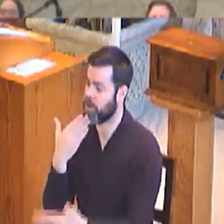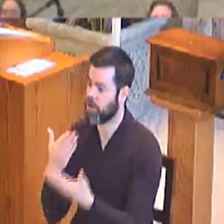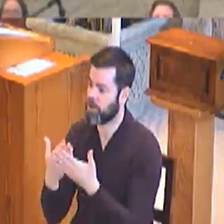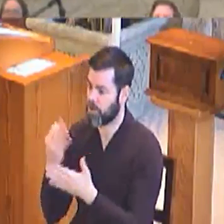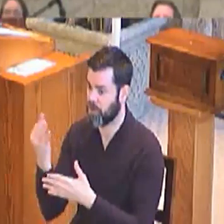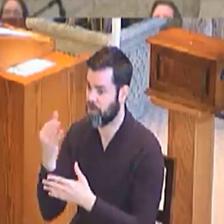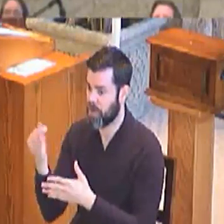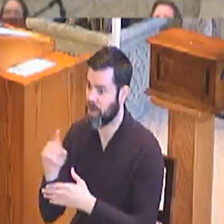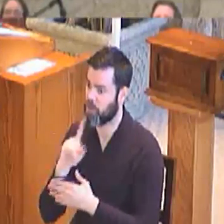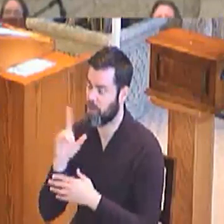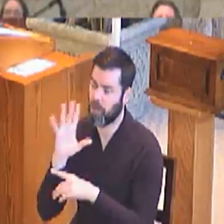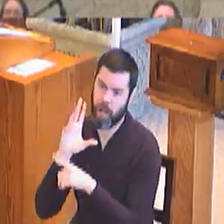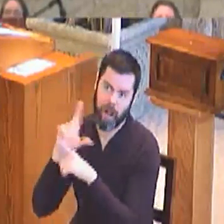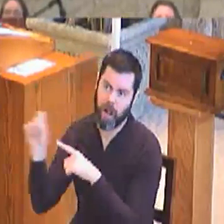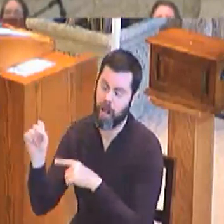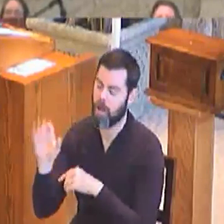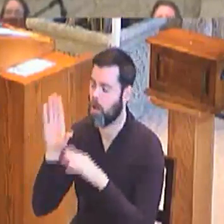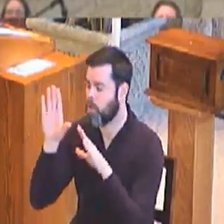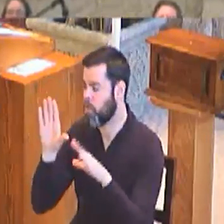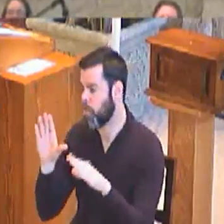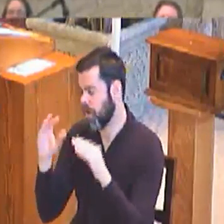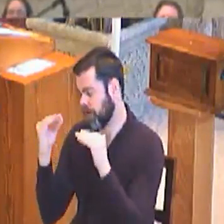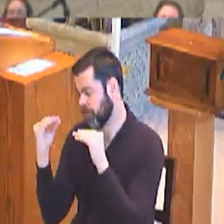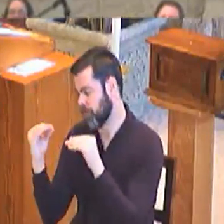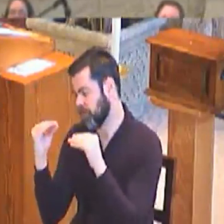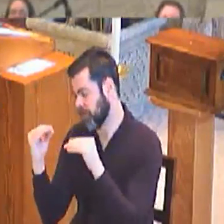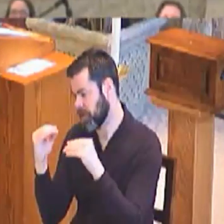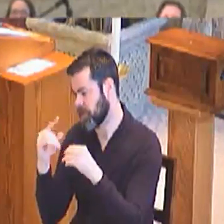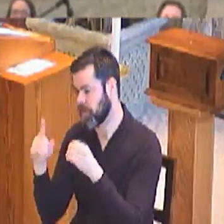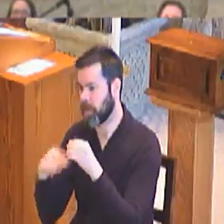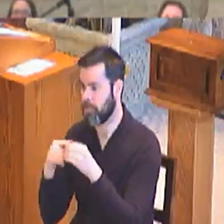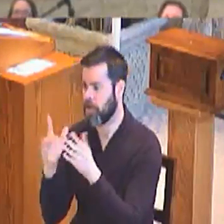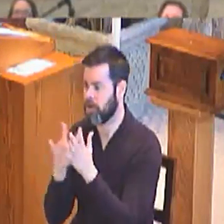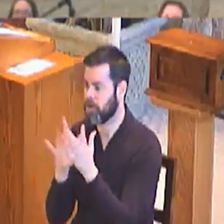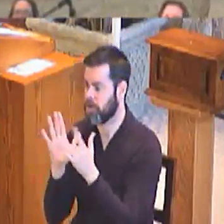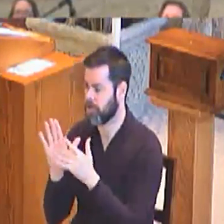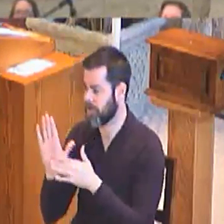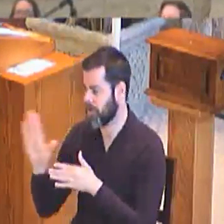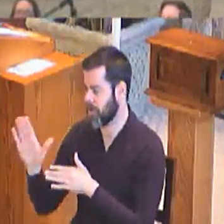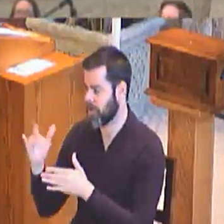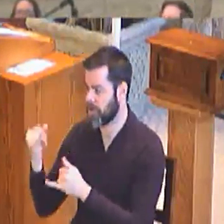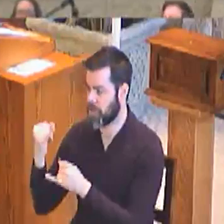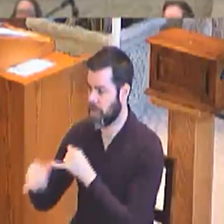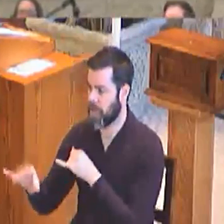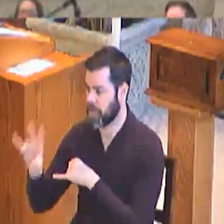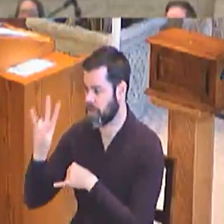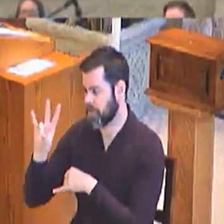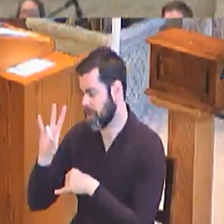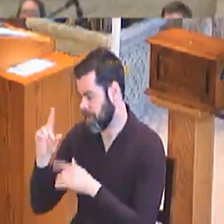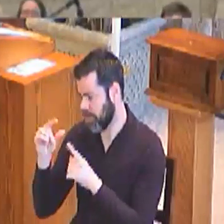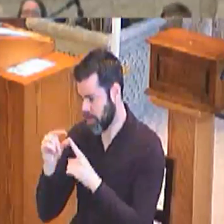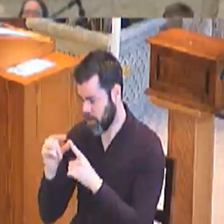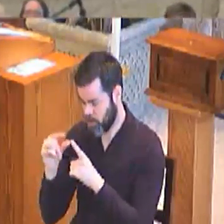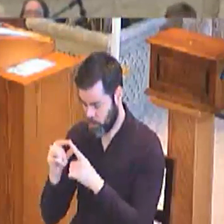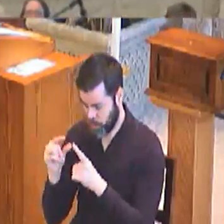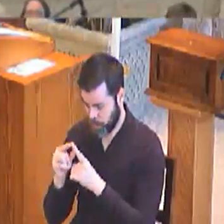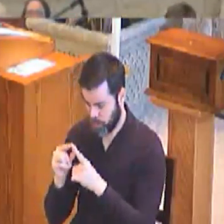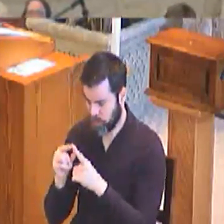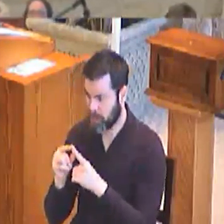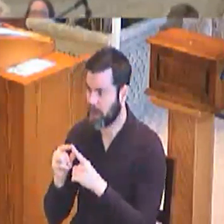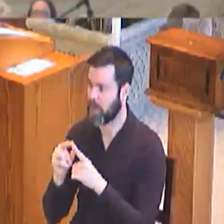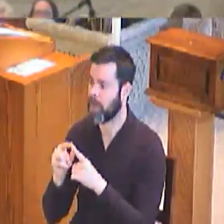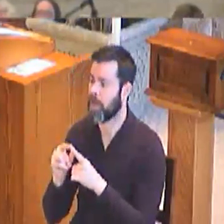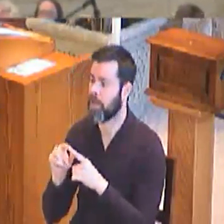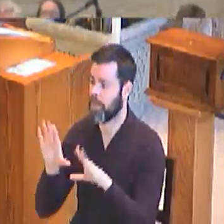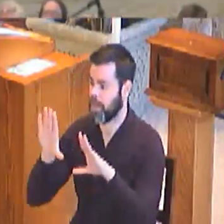well, with wonderful teachings about Jesus' seven last words and the metaphysical interpretation of that. And on Saturday, a